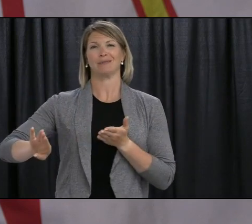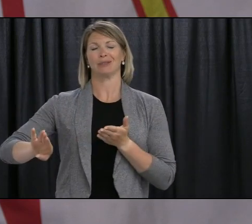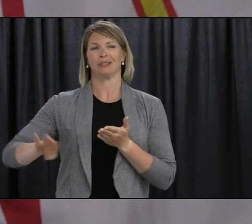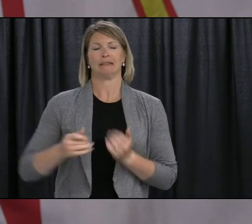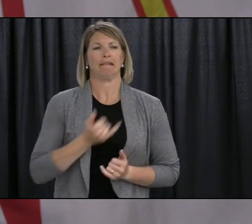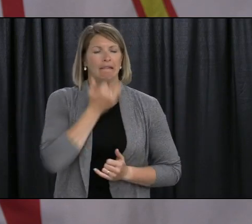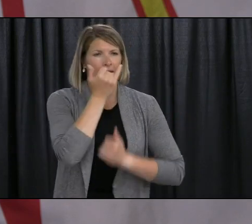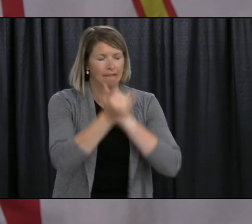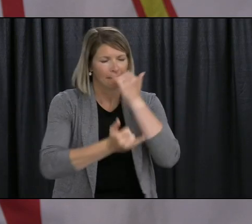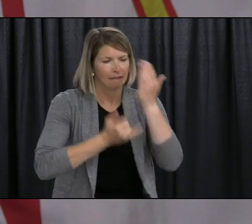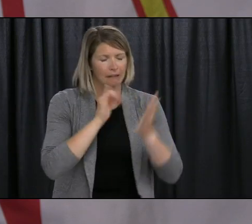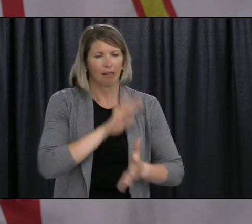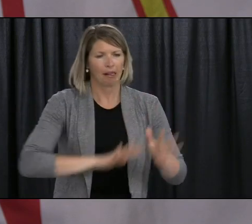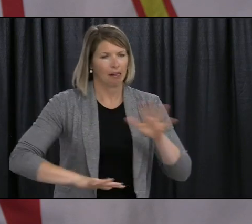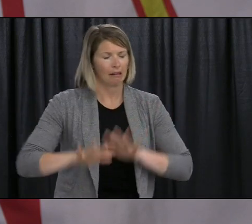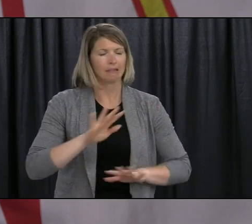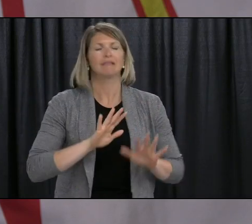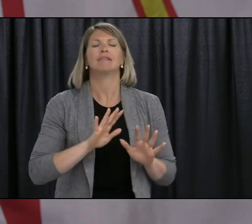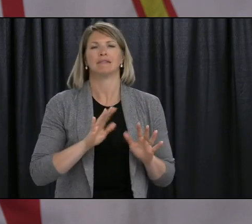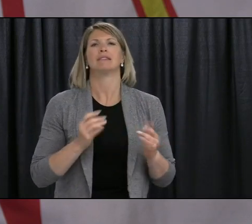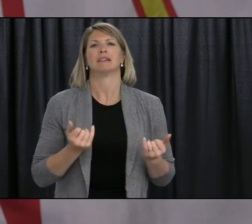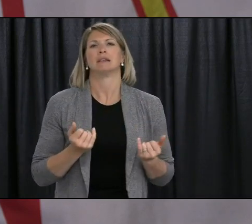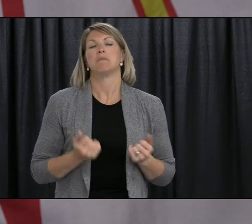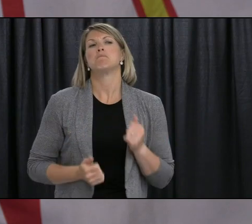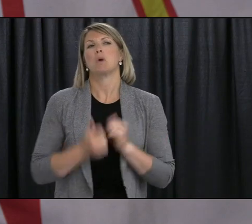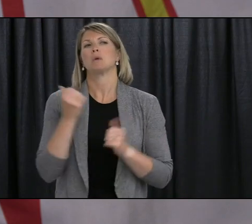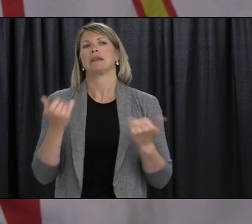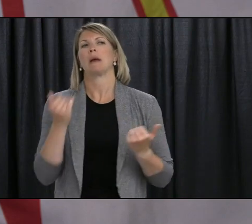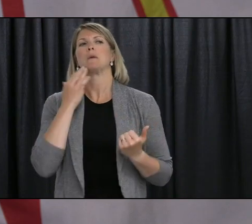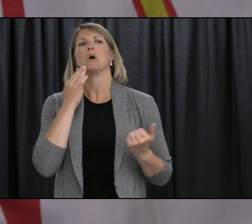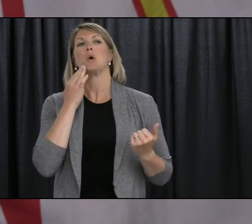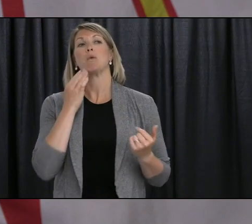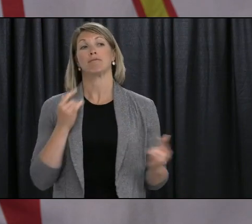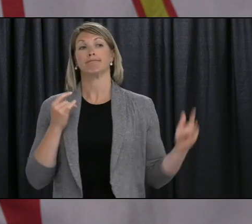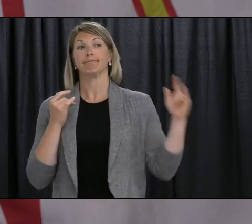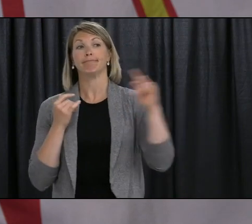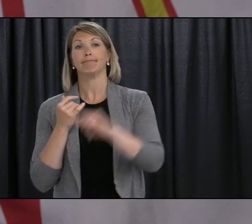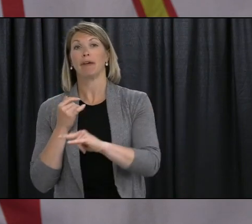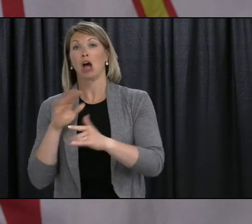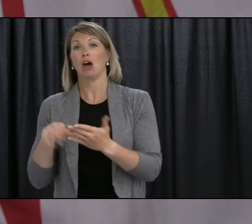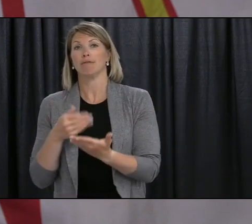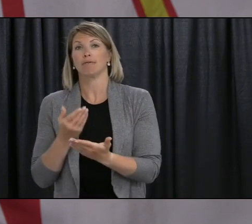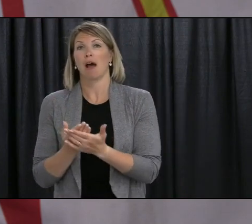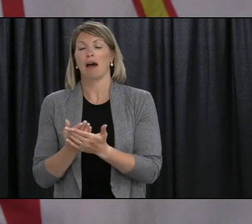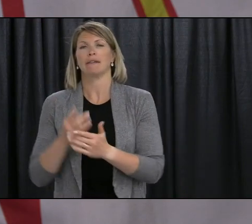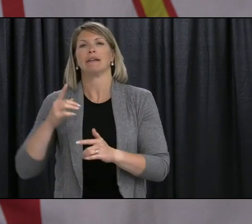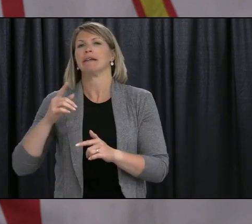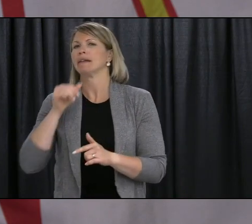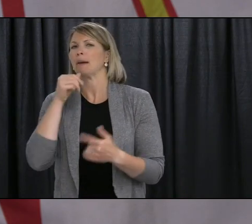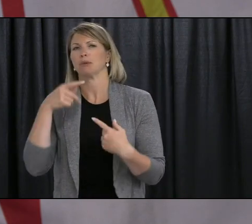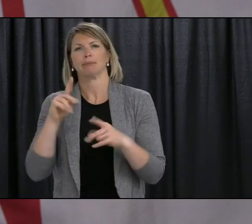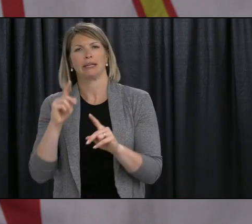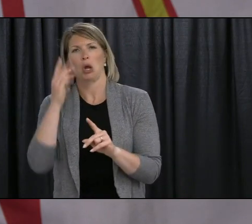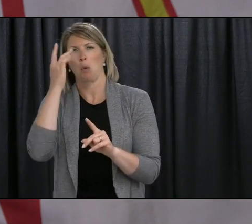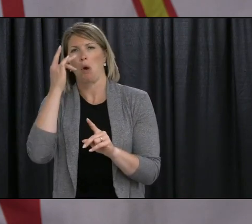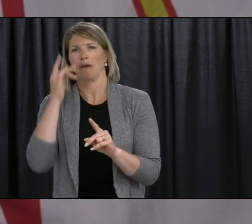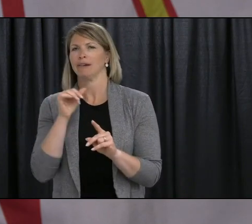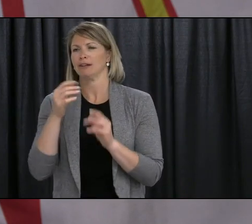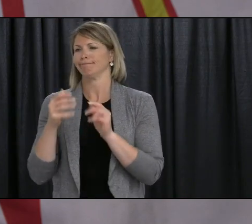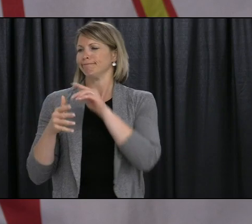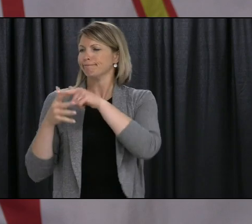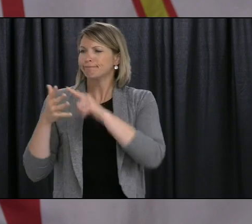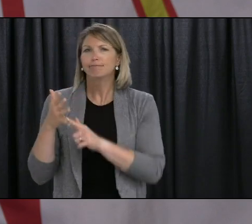otherwise have come are not coming because of that, because of those restrictions put in place.